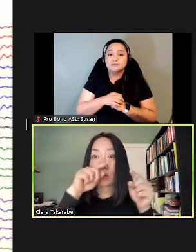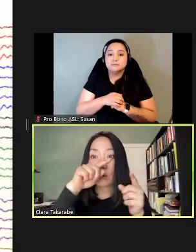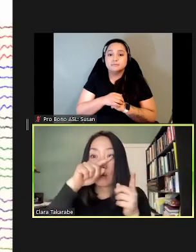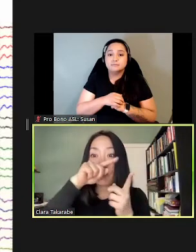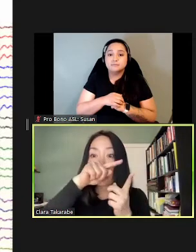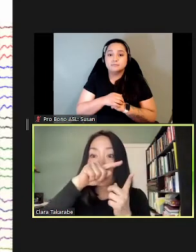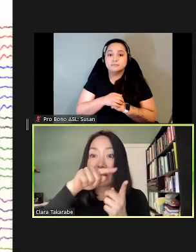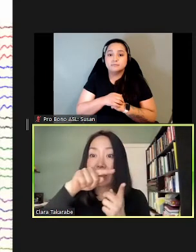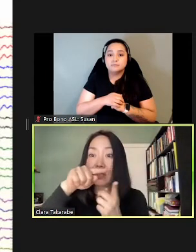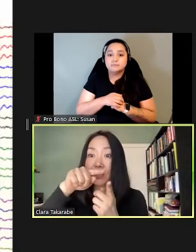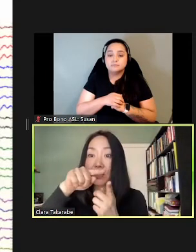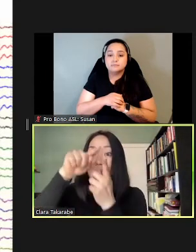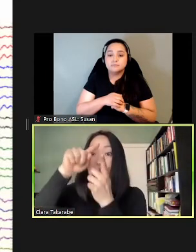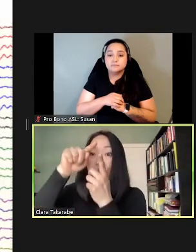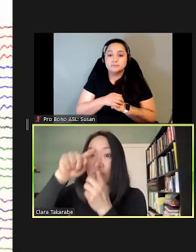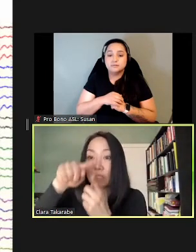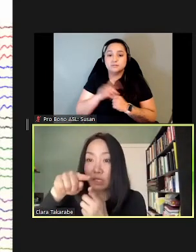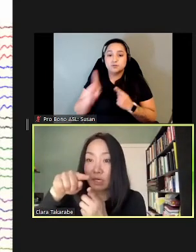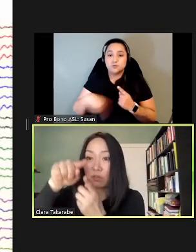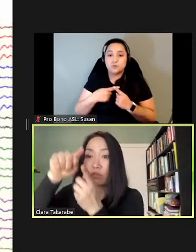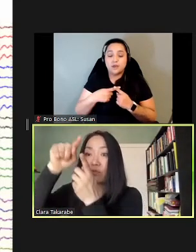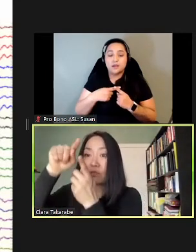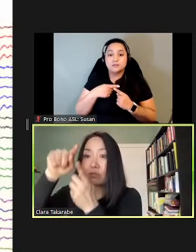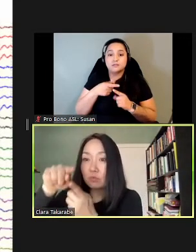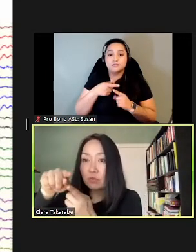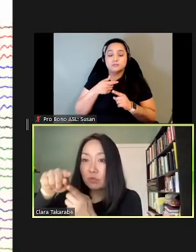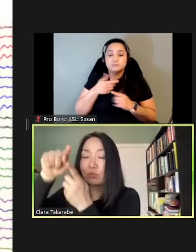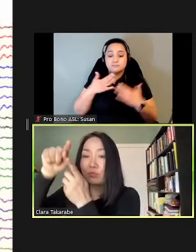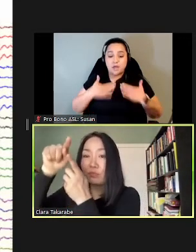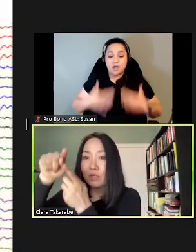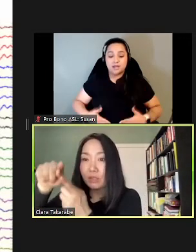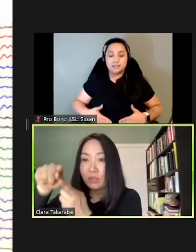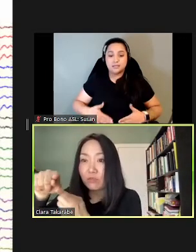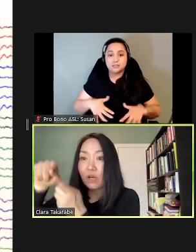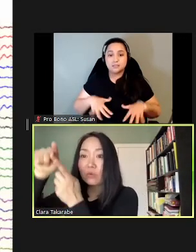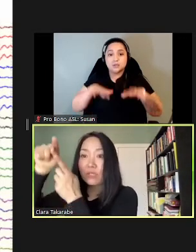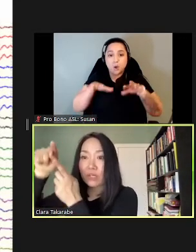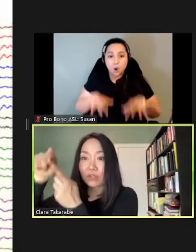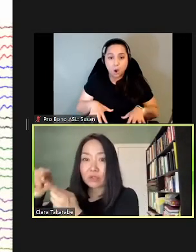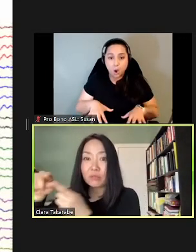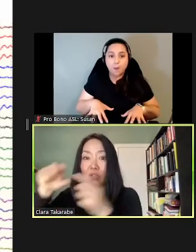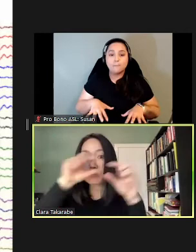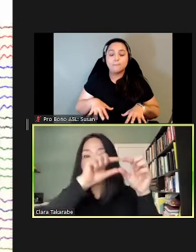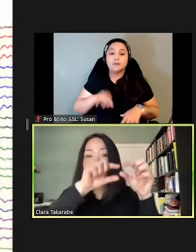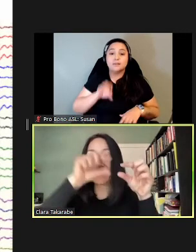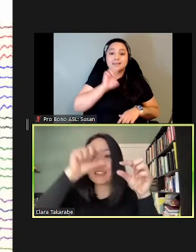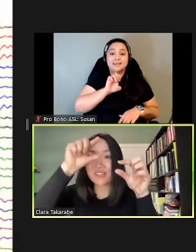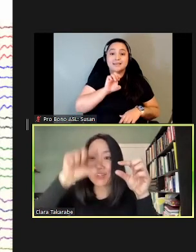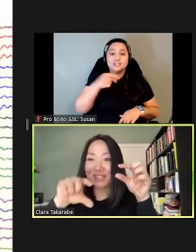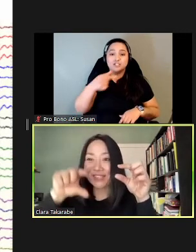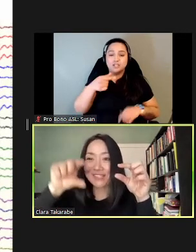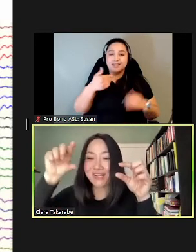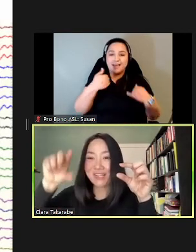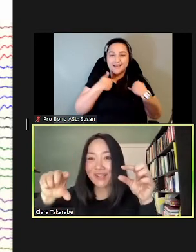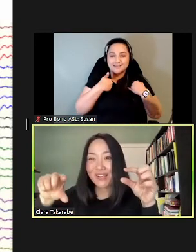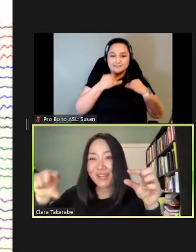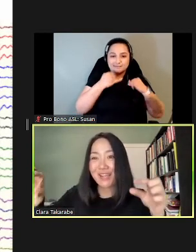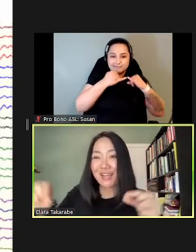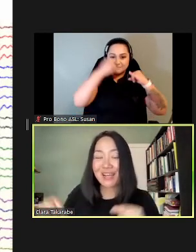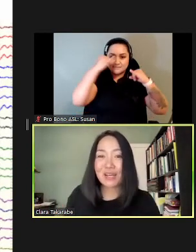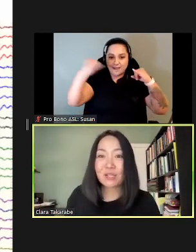you're calm, the EEGs really kind of, they follow each other. Multiple lines are in